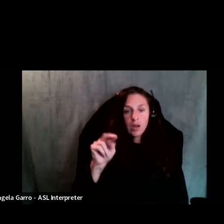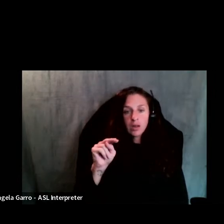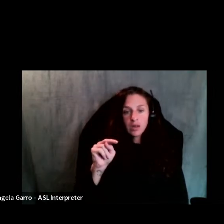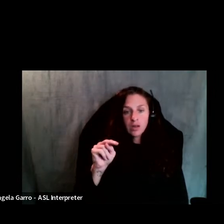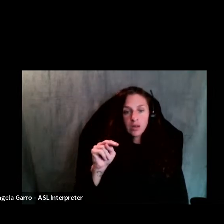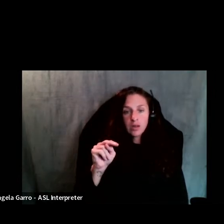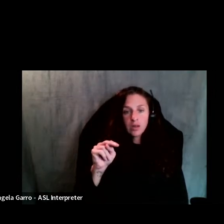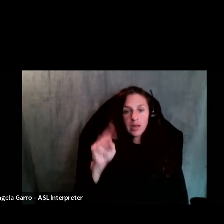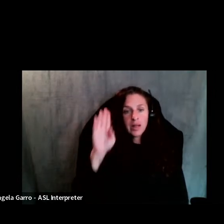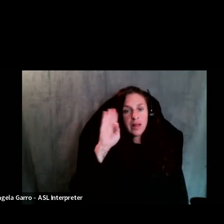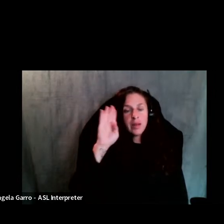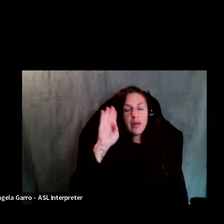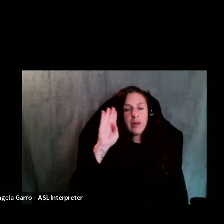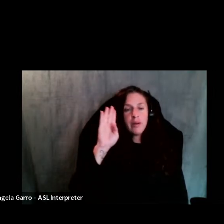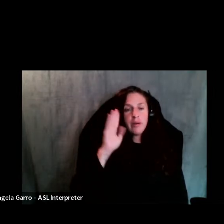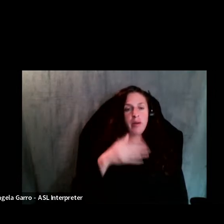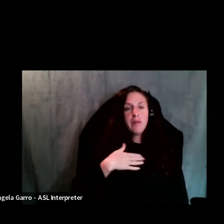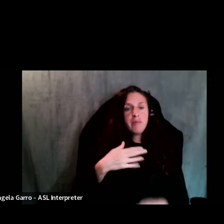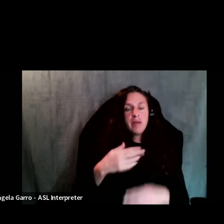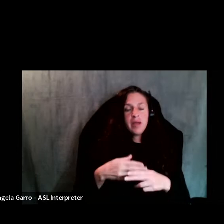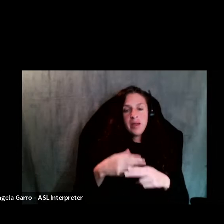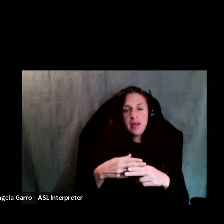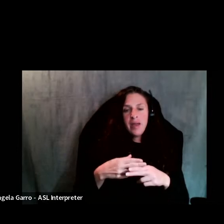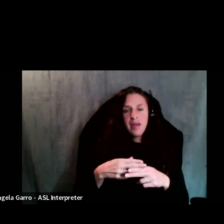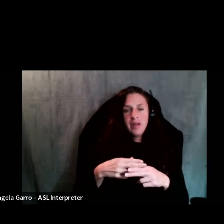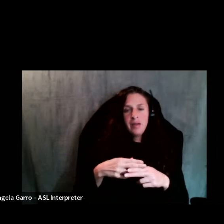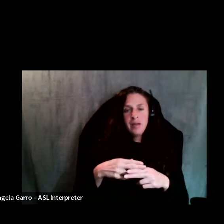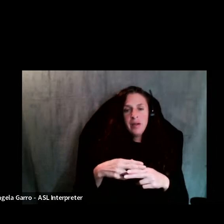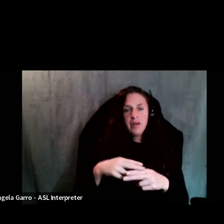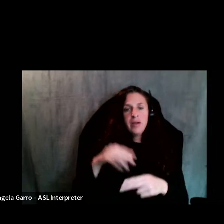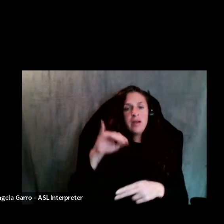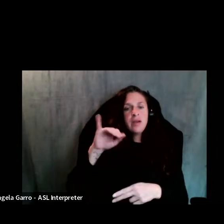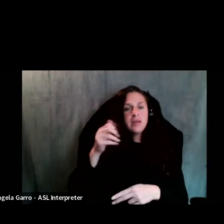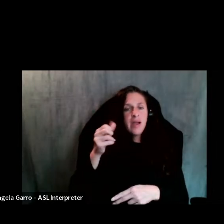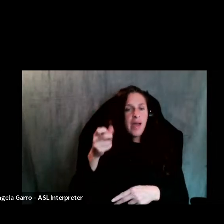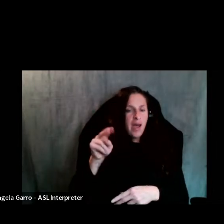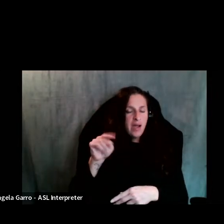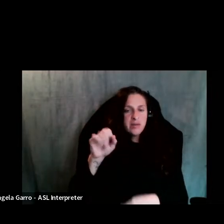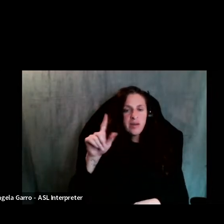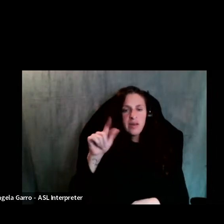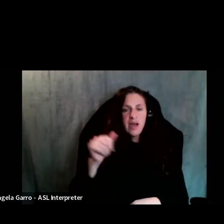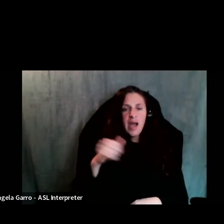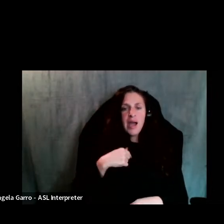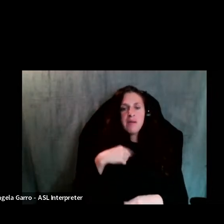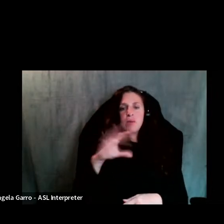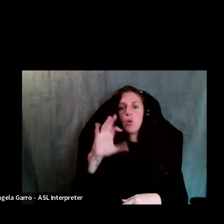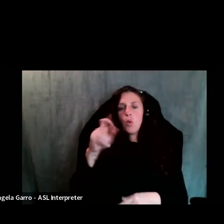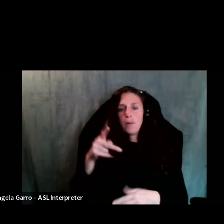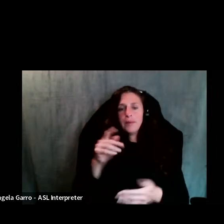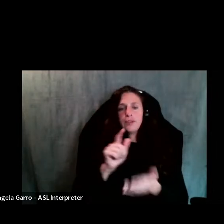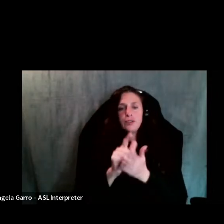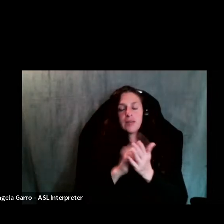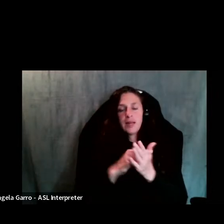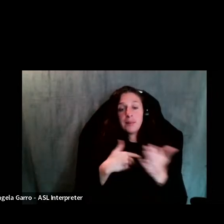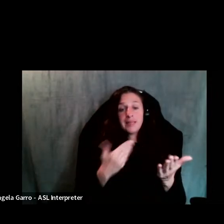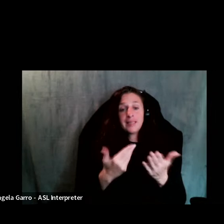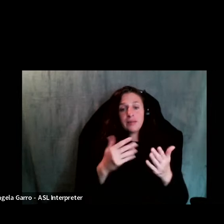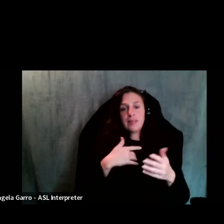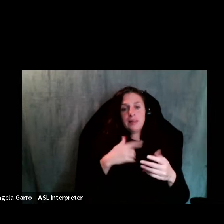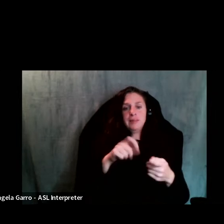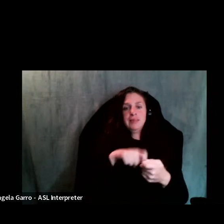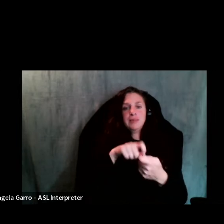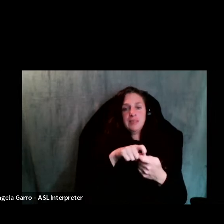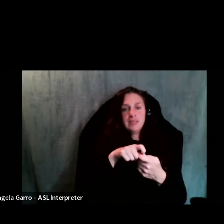Hello. Hi, go My ahead. name is Jihan. Thank you. My name is Jihan Salah. I'm a corporate attorney, and I'm here because I'm specifically concerned